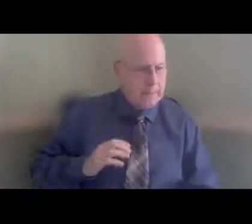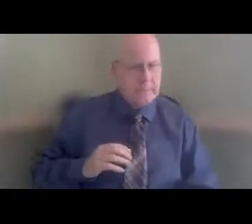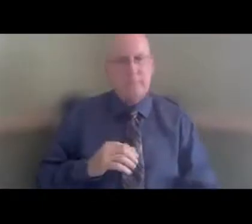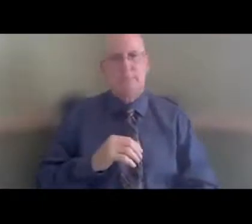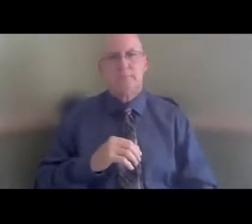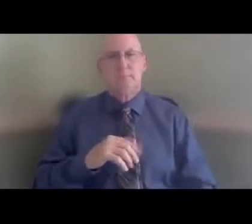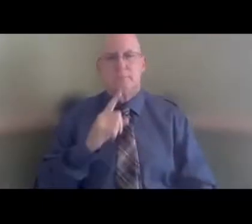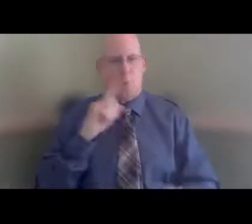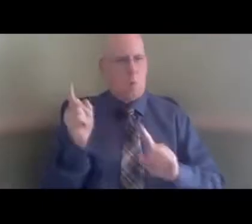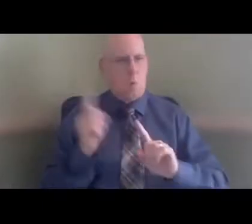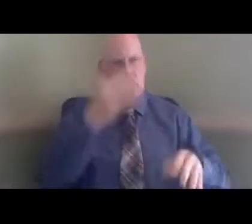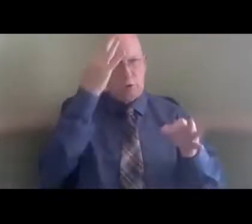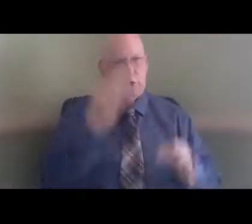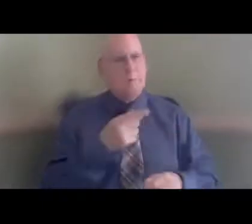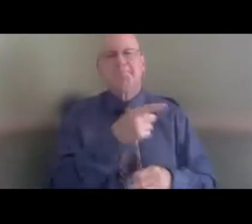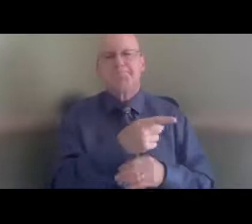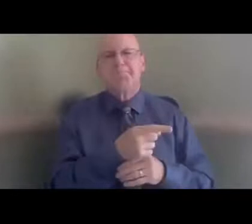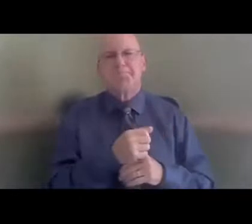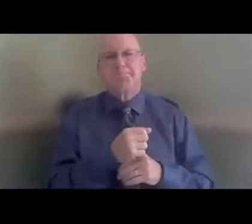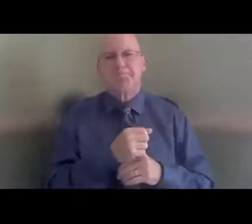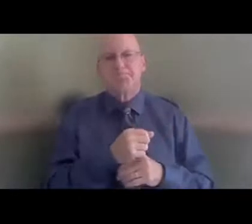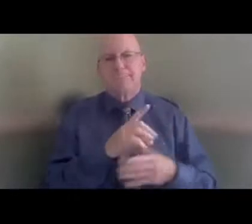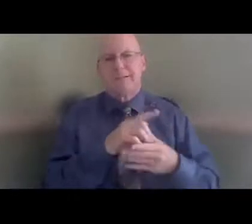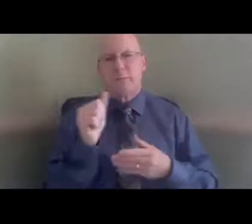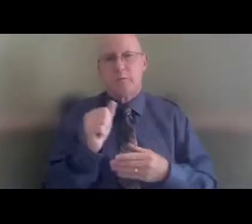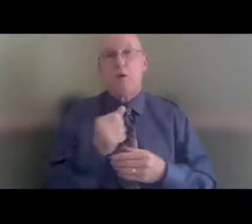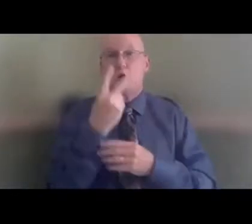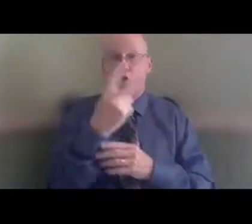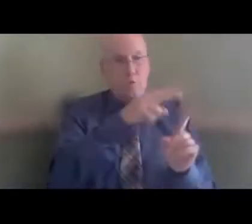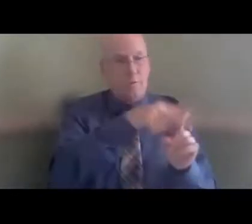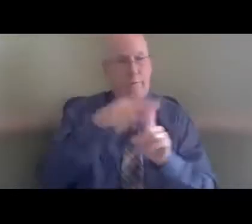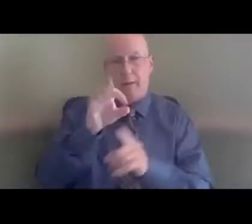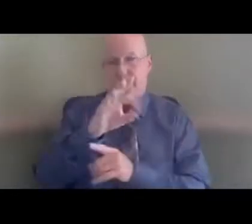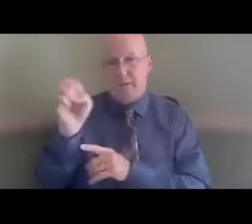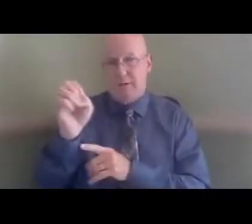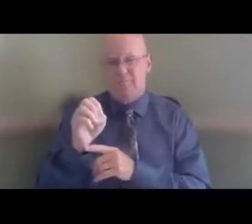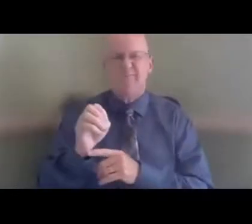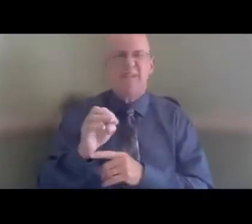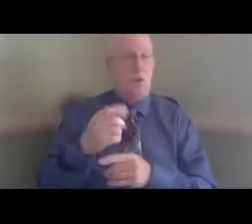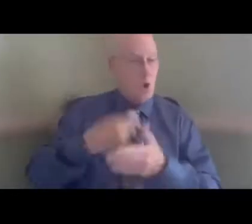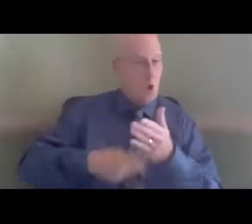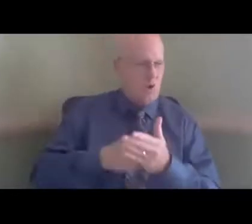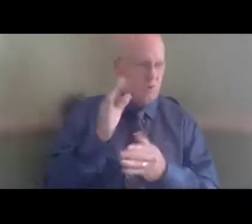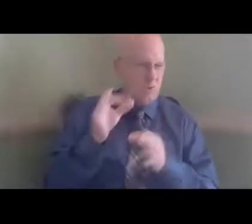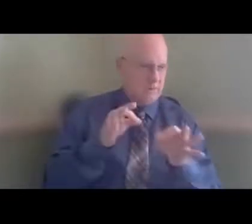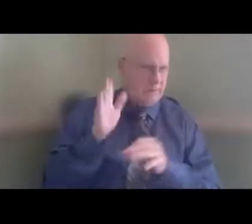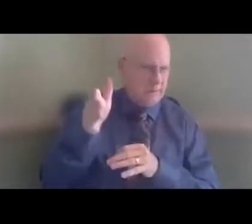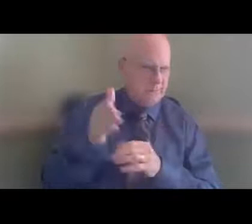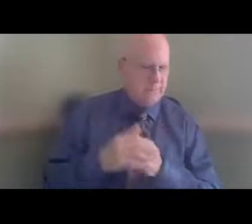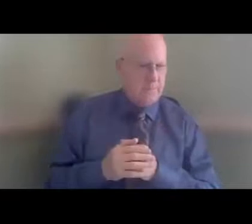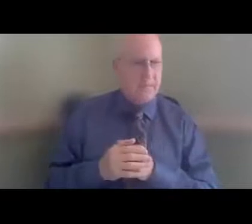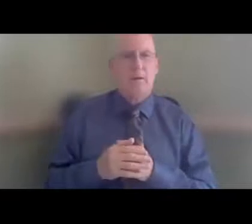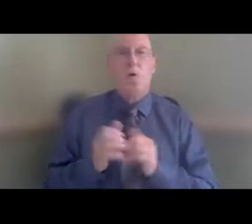order determining the incapacity, and that means there's 2 filing fees. Just plain and simple. We'll talk about costs in just a second. With the